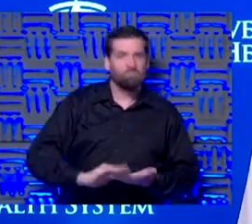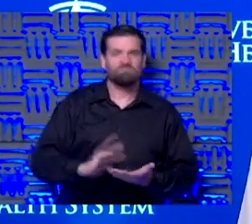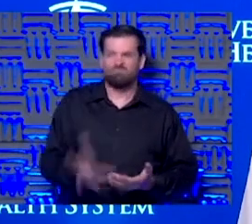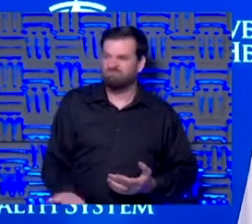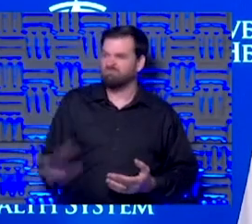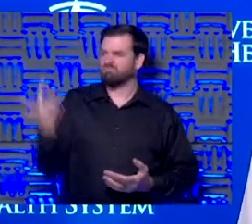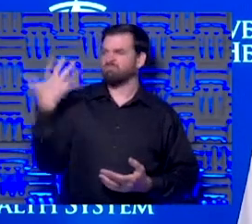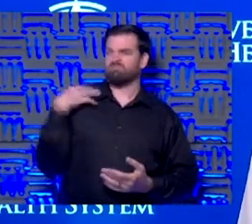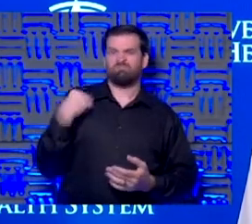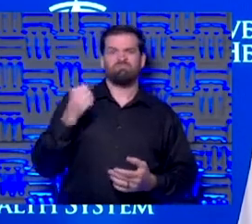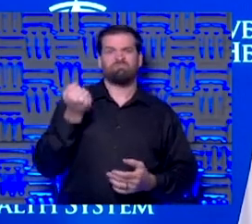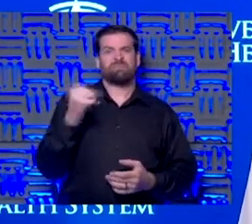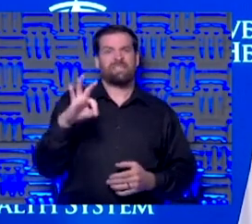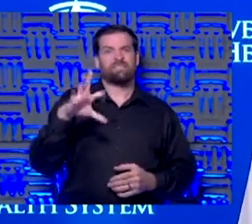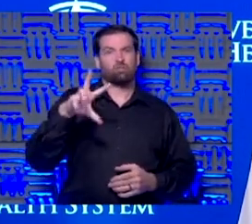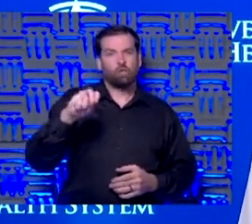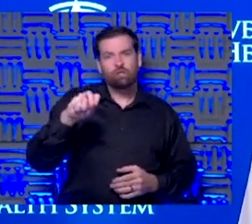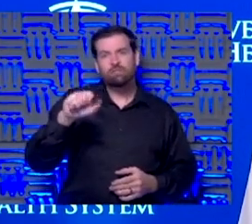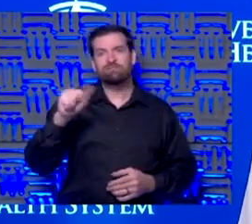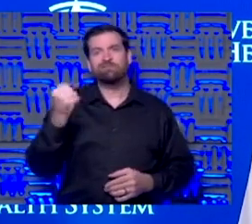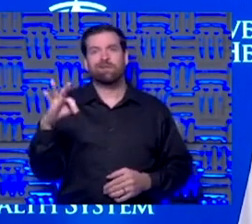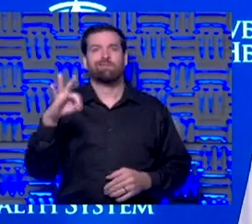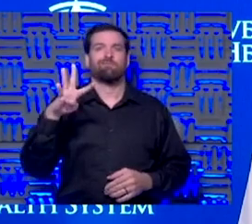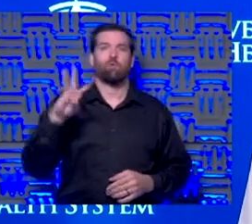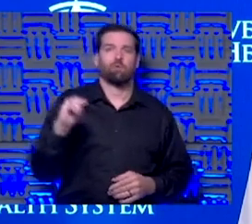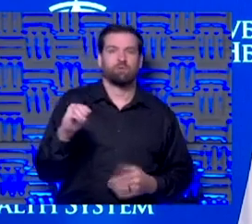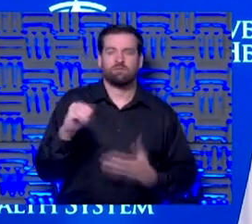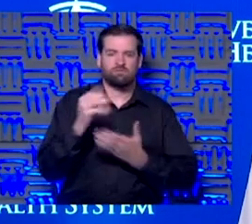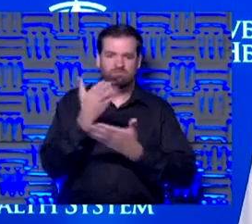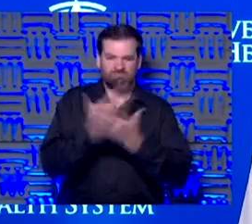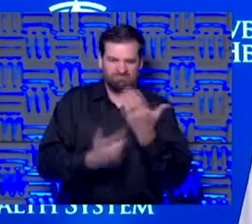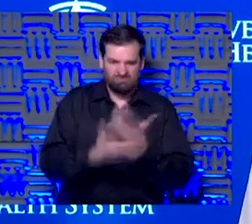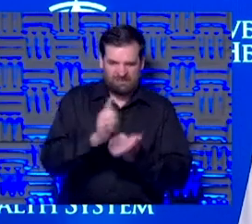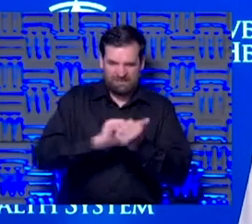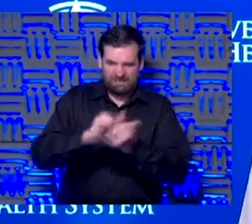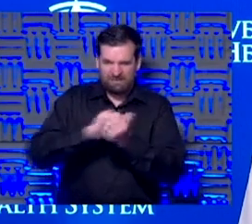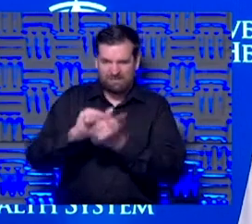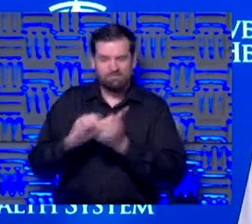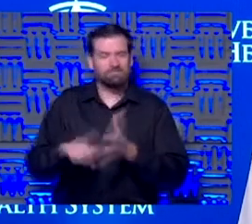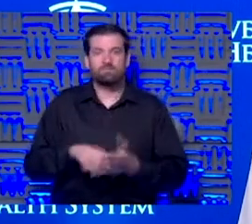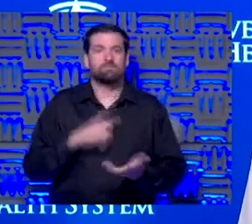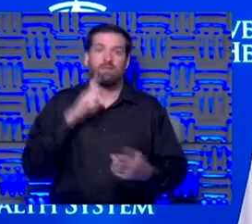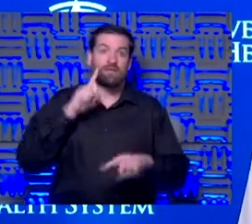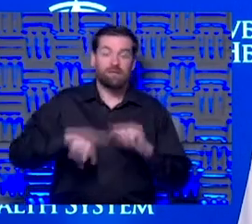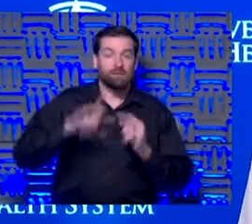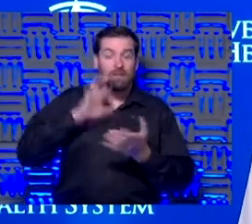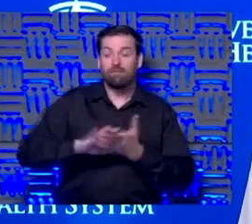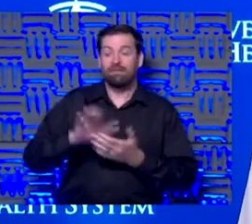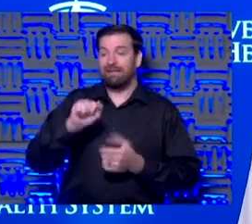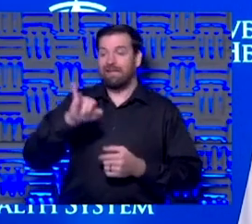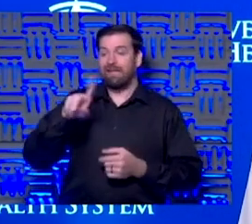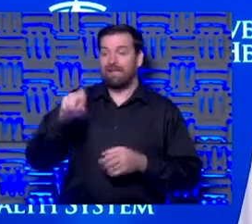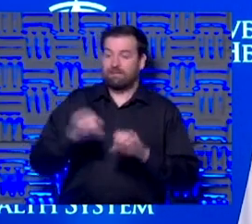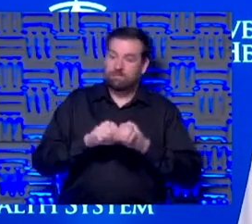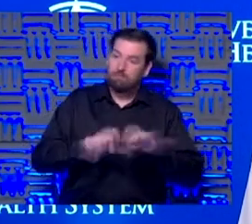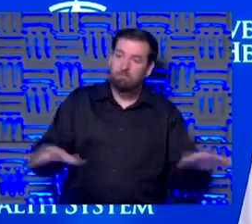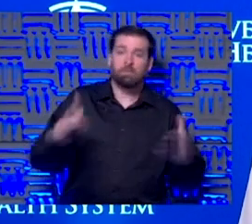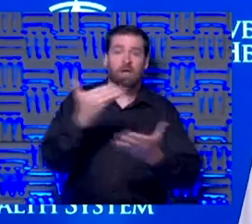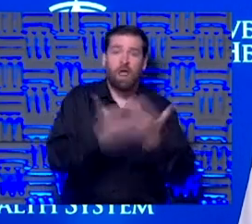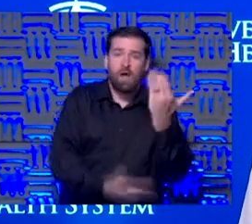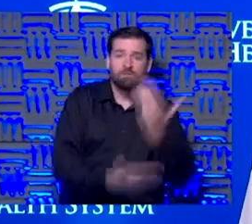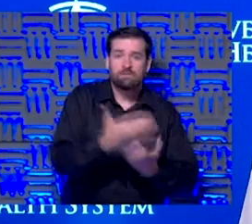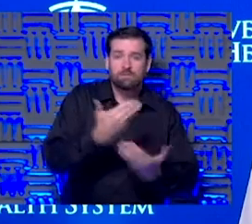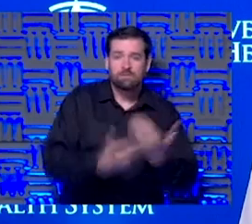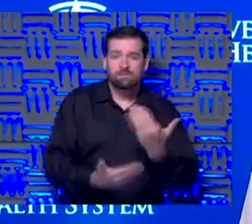in the 30s and 40s. We started washing hands. Hard to think we didn't do that, but we started washing hands, and the AIDS epidemic, we started wearing gloves, and you know